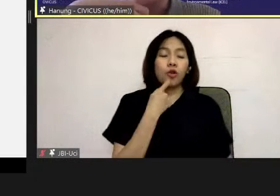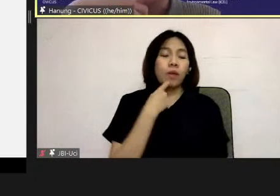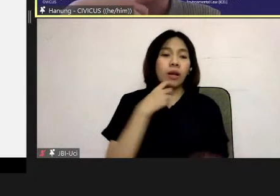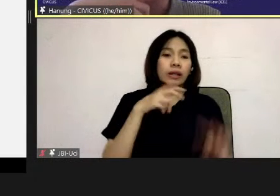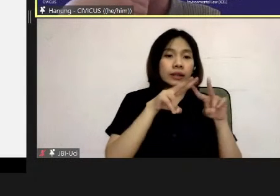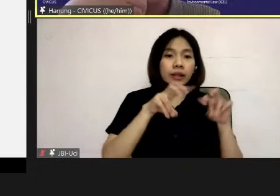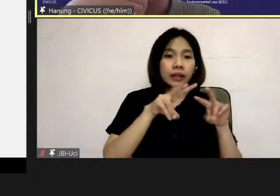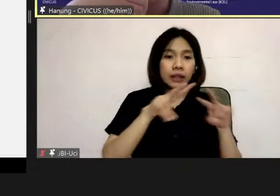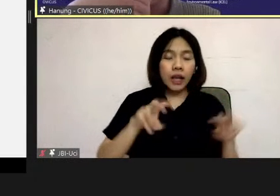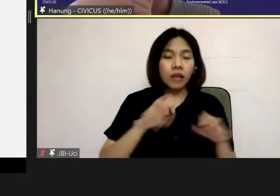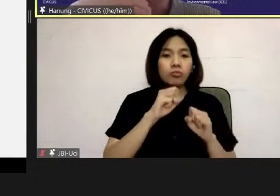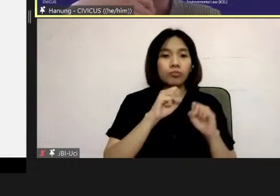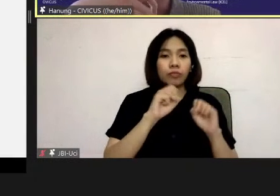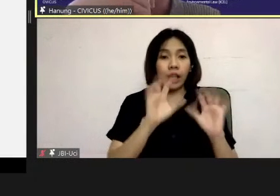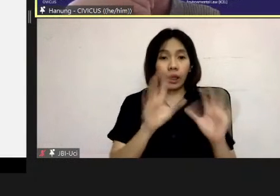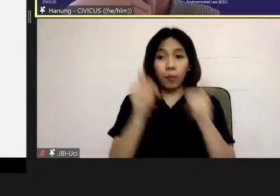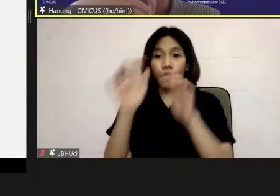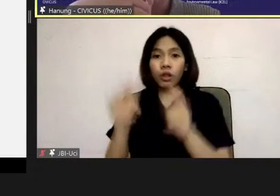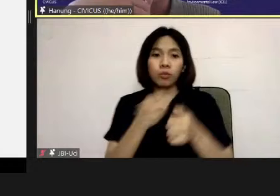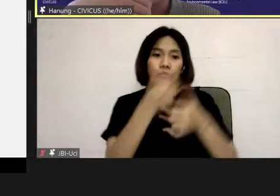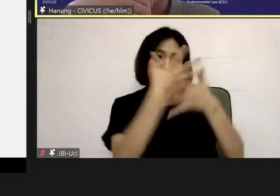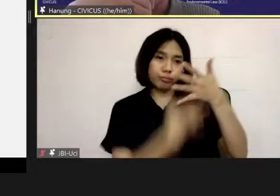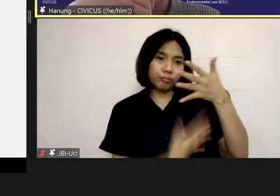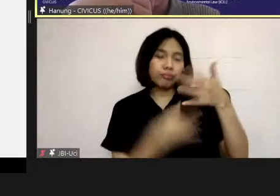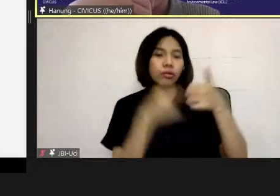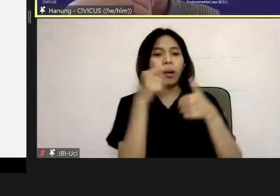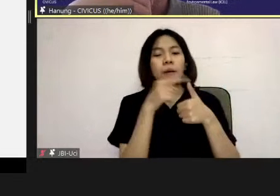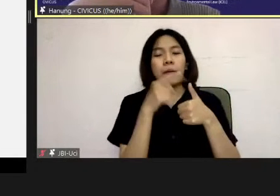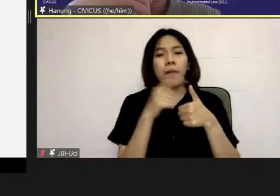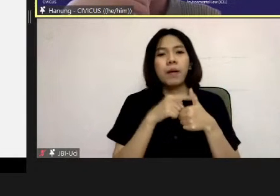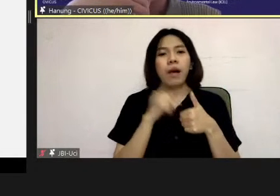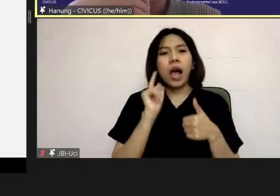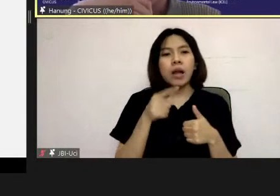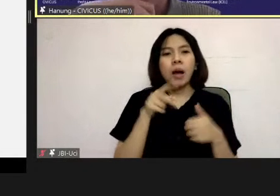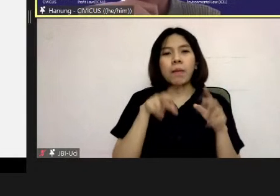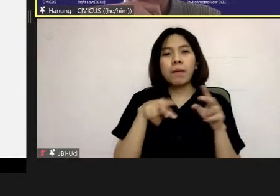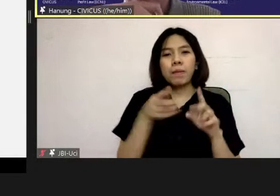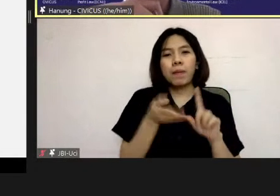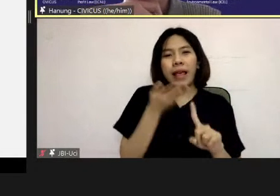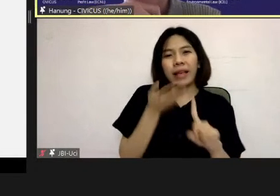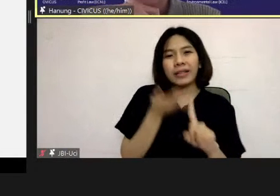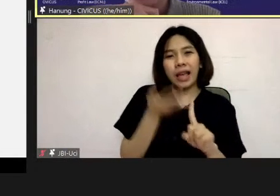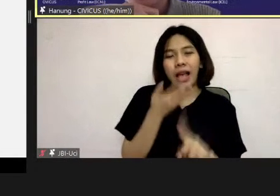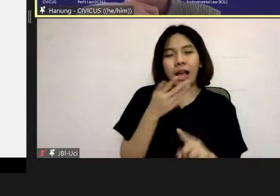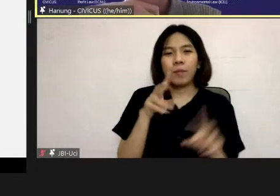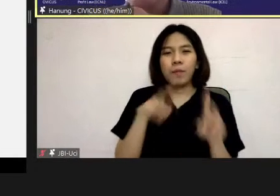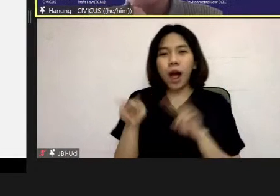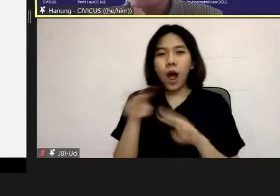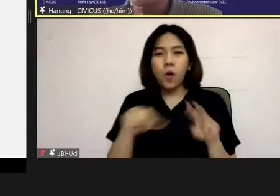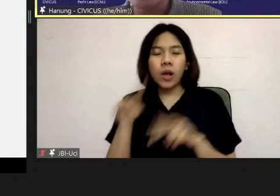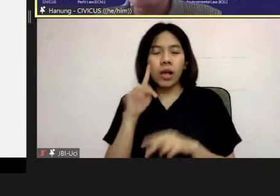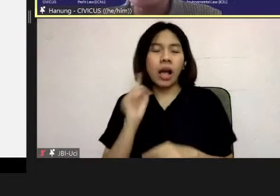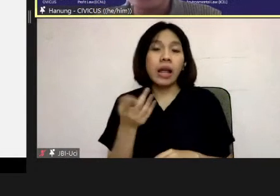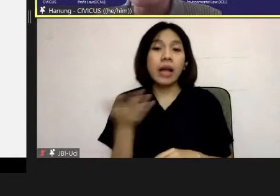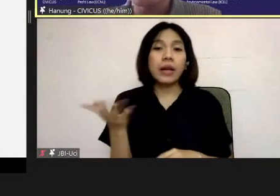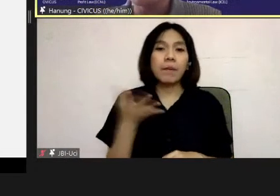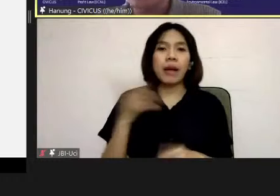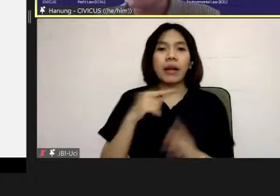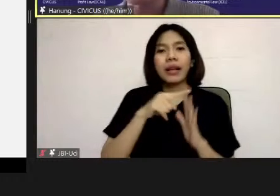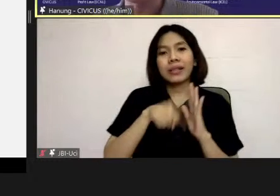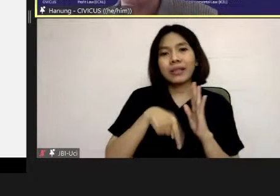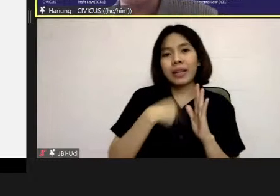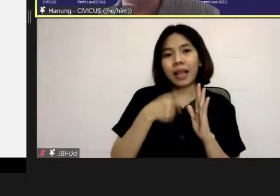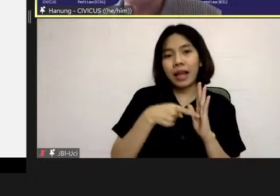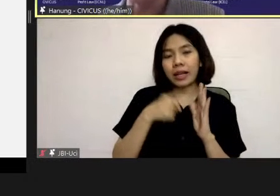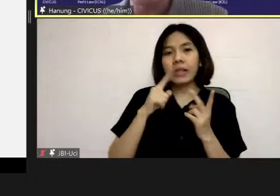harassments in China and Sri Lanka, forced eviction and travel ban against human rights defenders, vilification and red tagging.